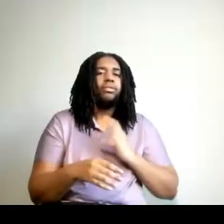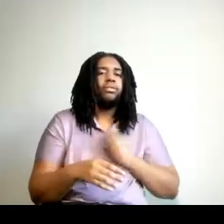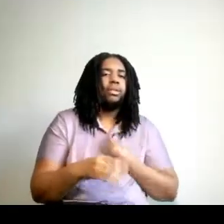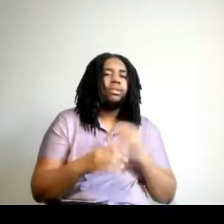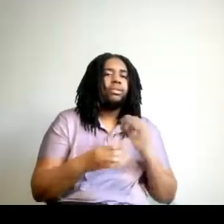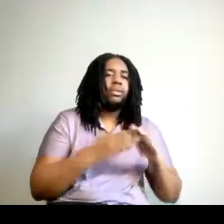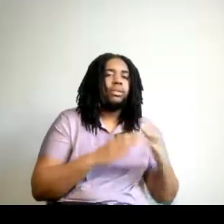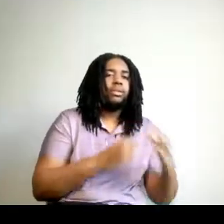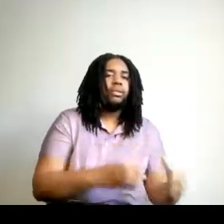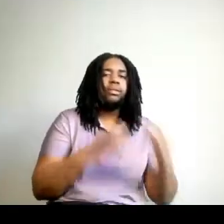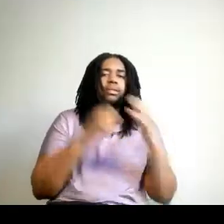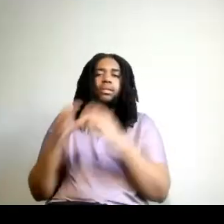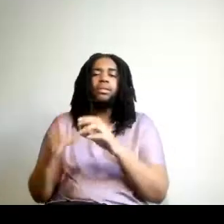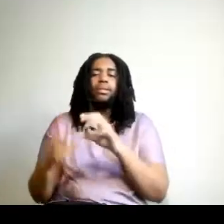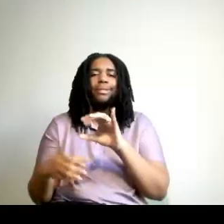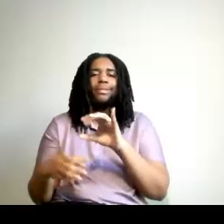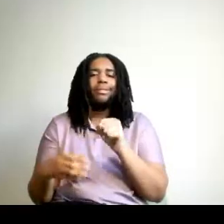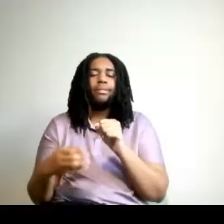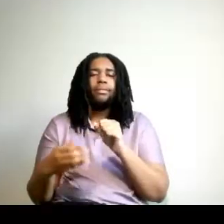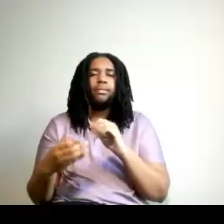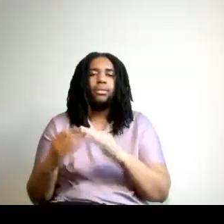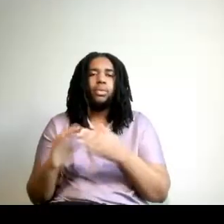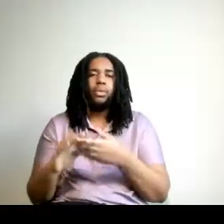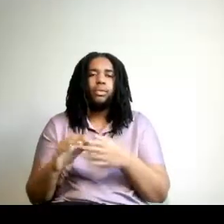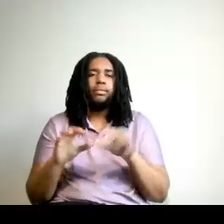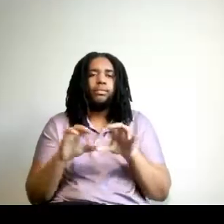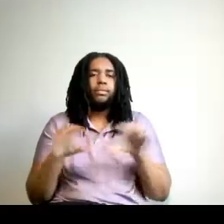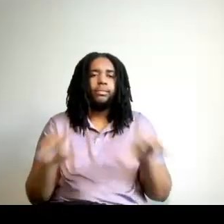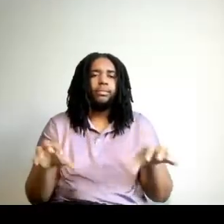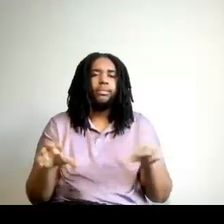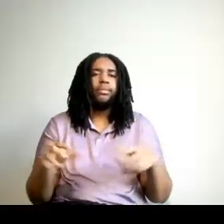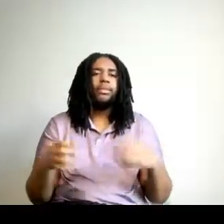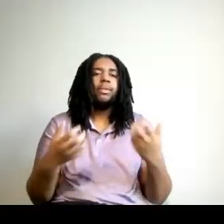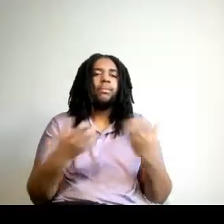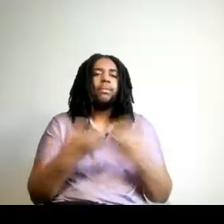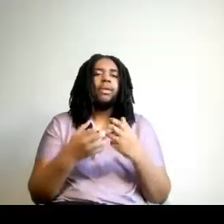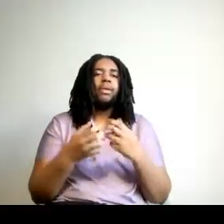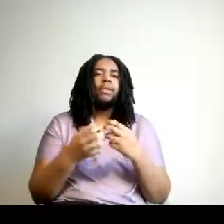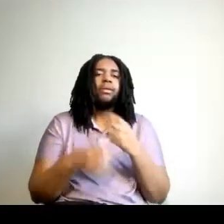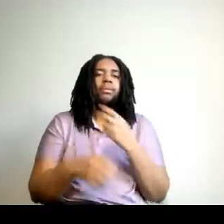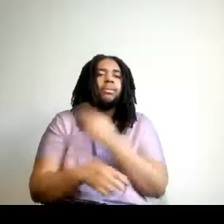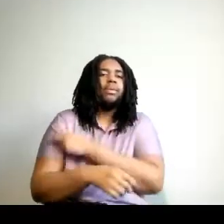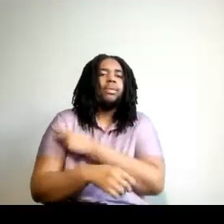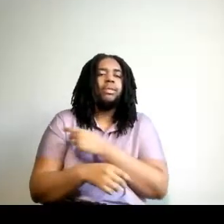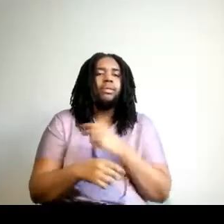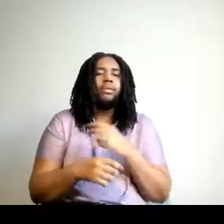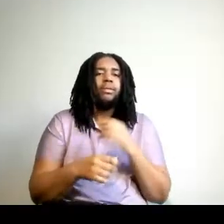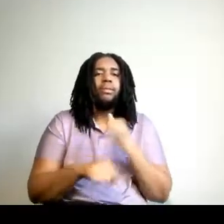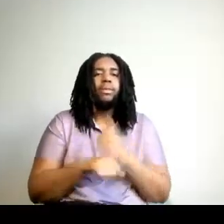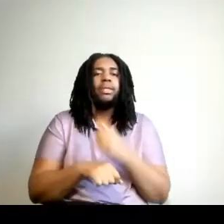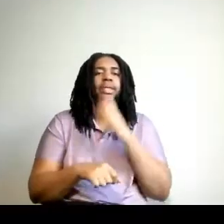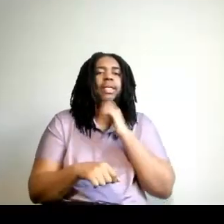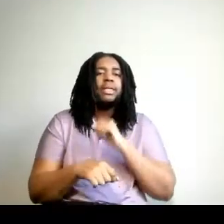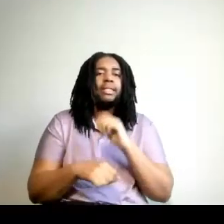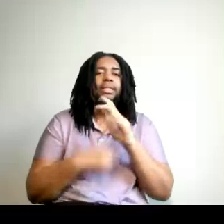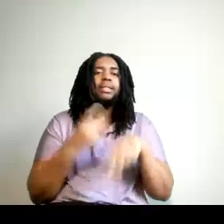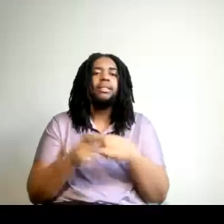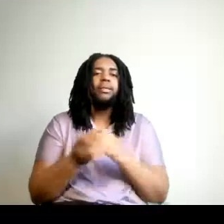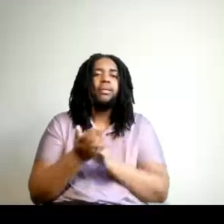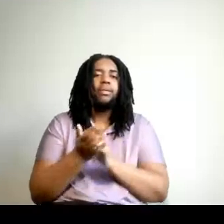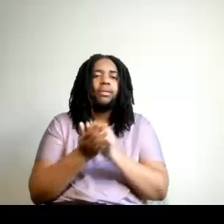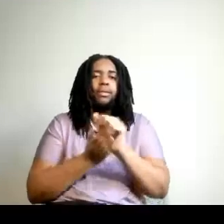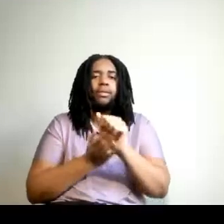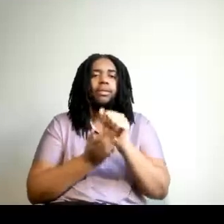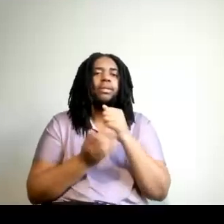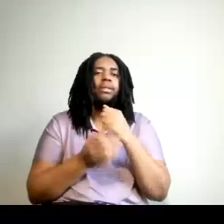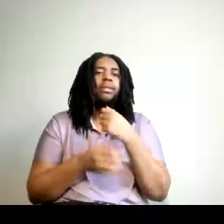population. And whenever we match patients based on age, type of breast cancer, age